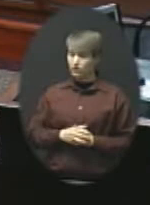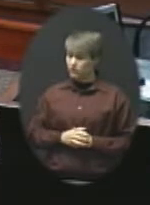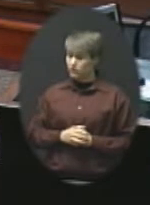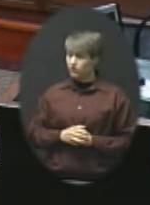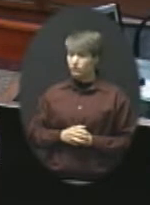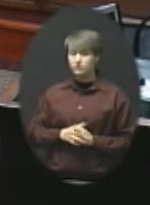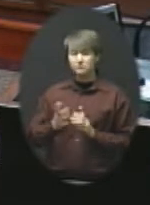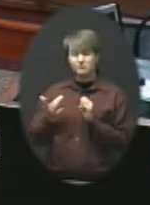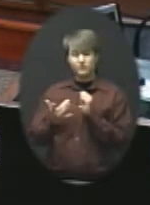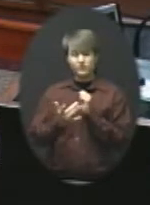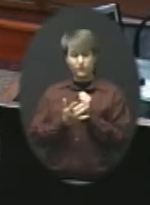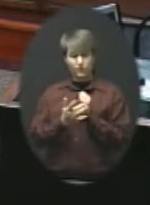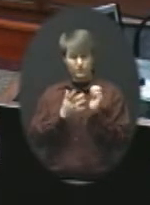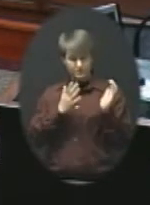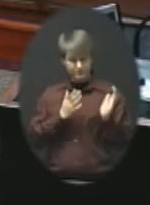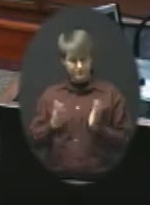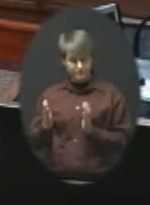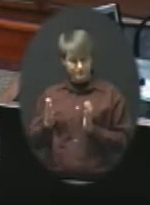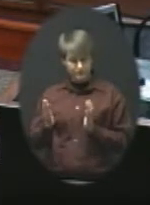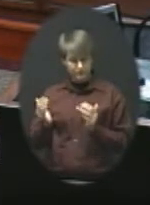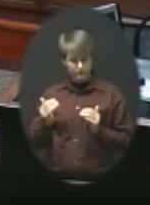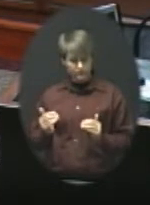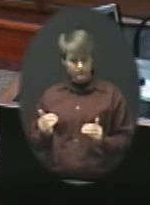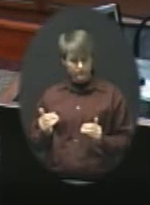The technology plan,